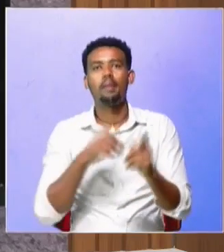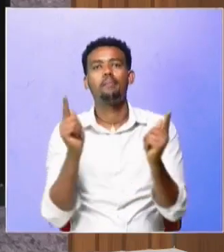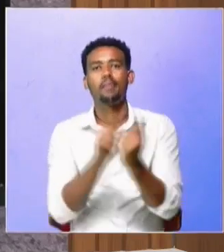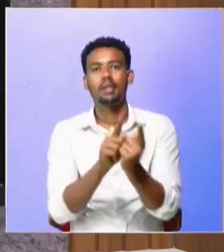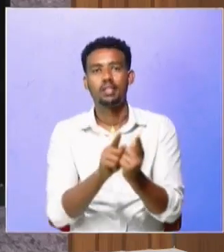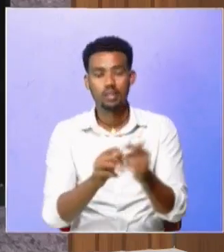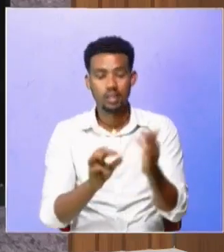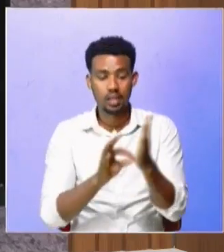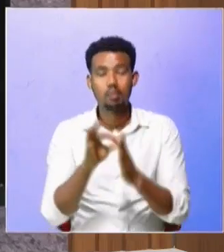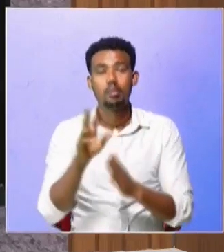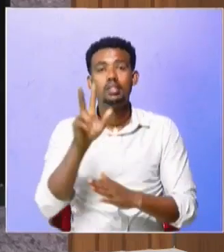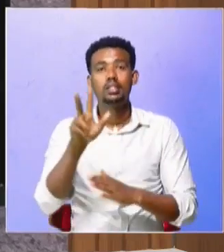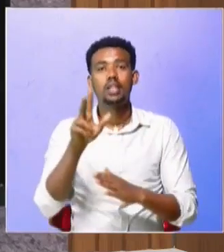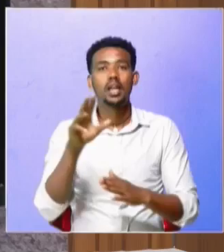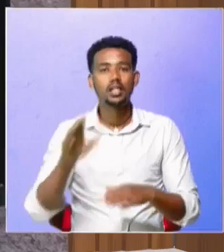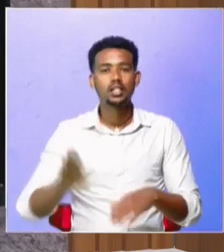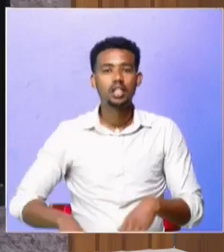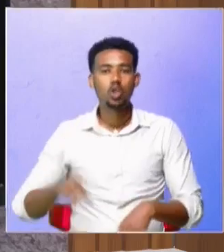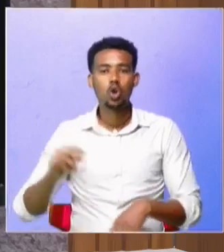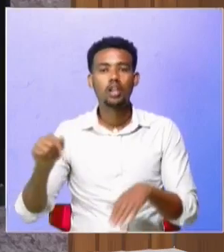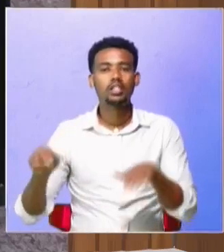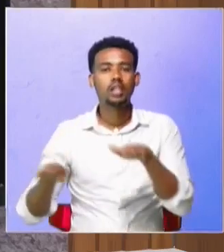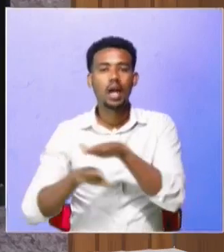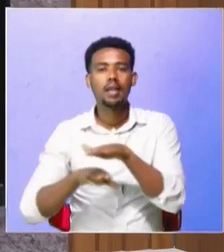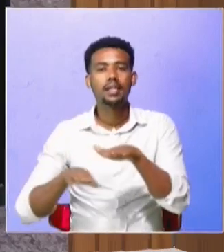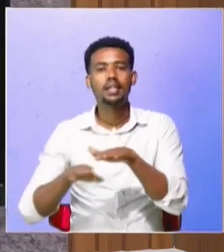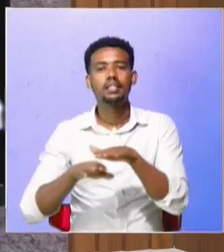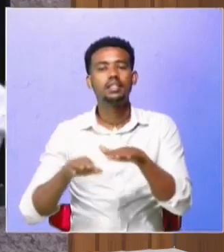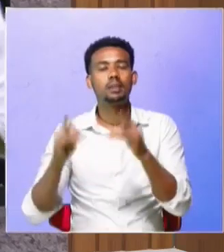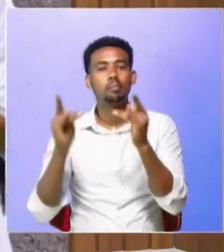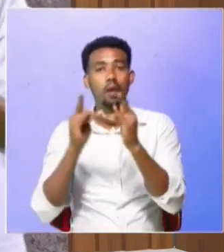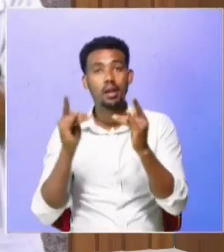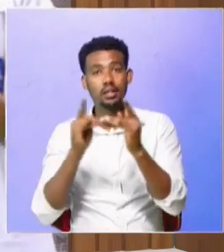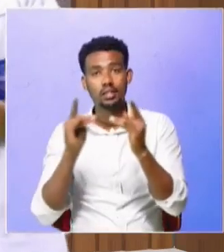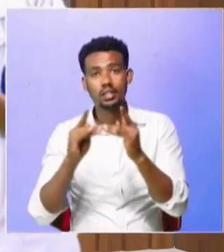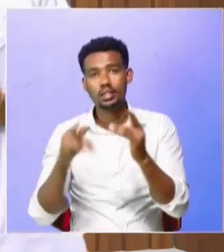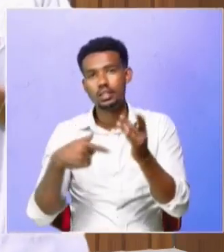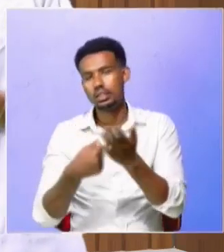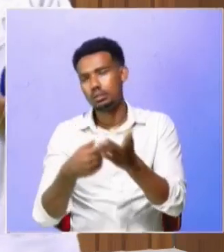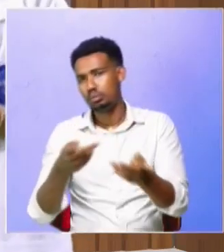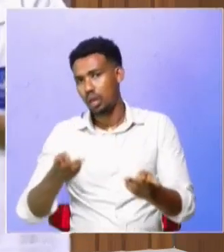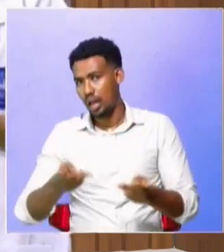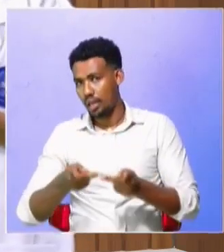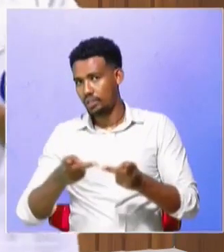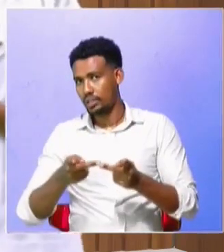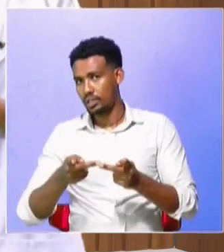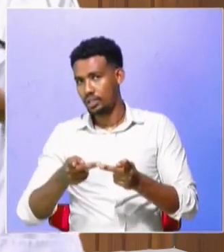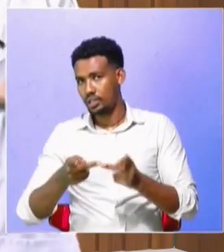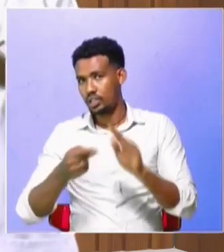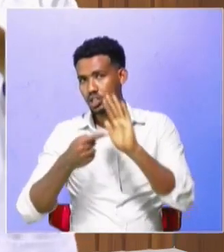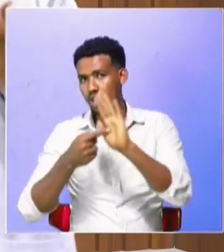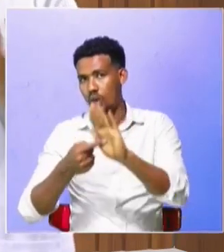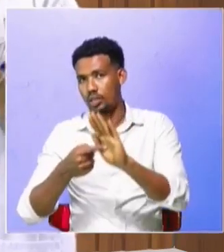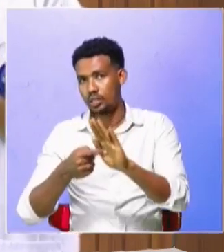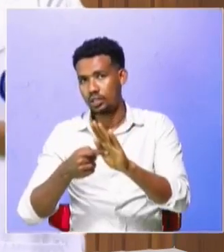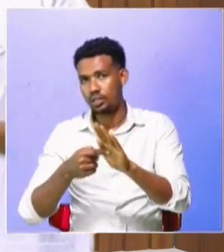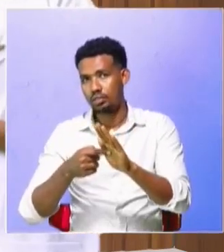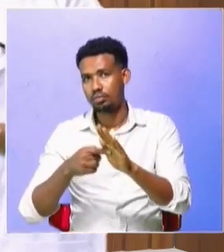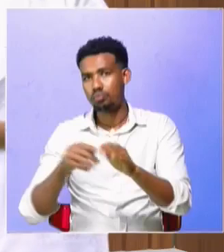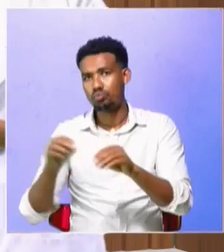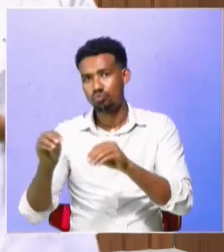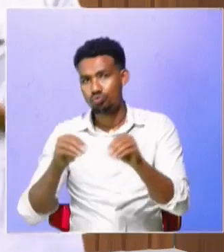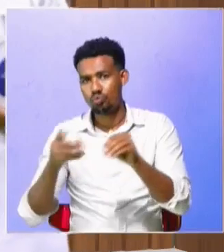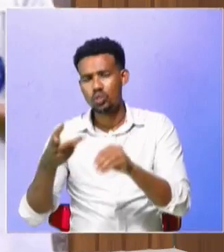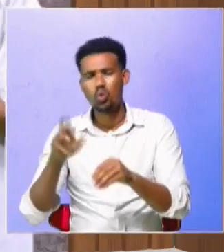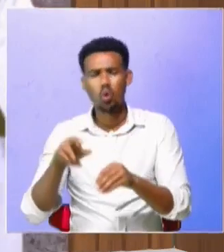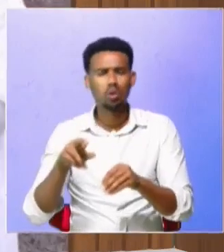three, the dog is under the bed. So is it place? Is it showing us preposition of movement?